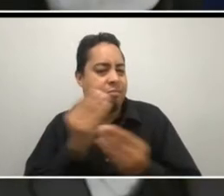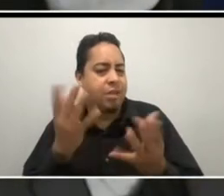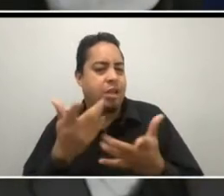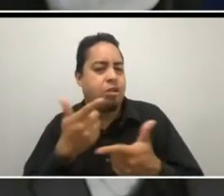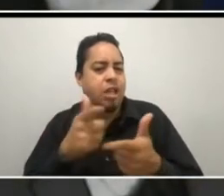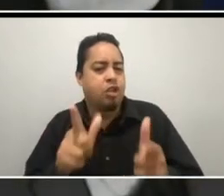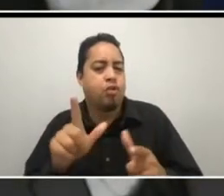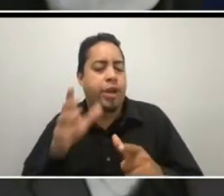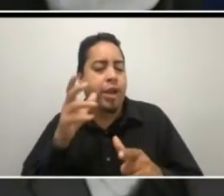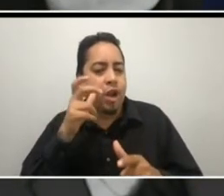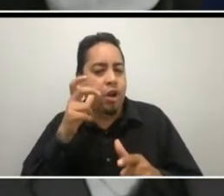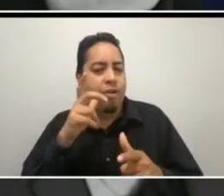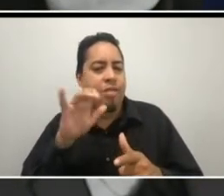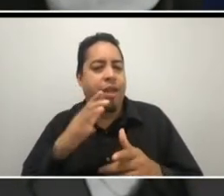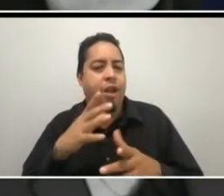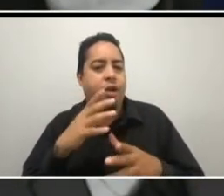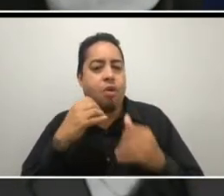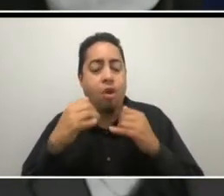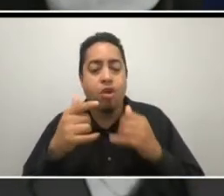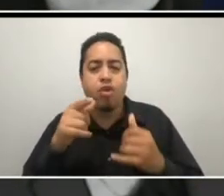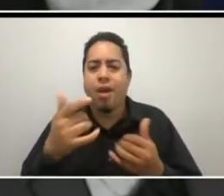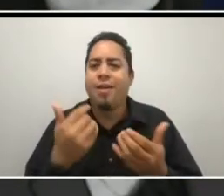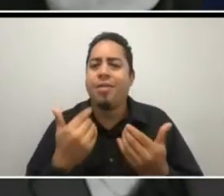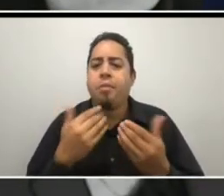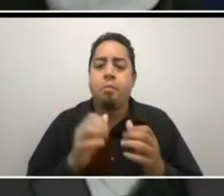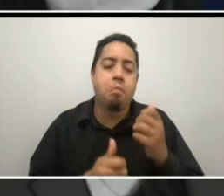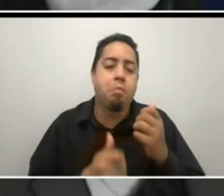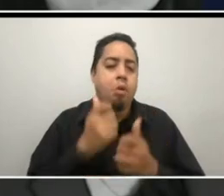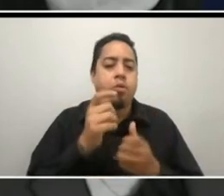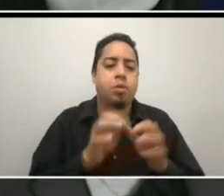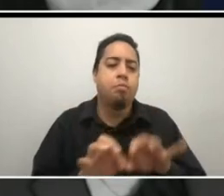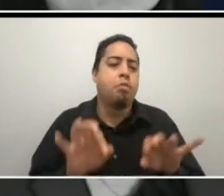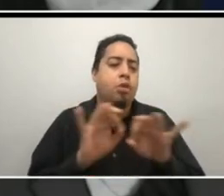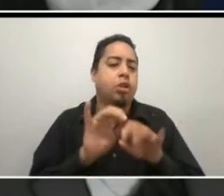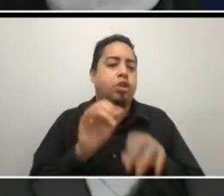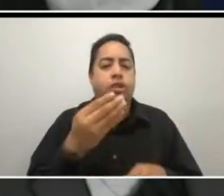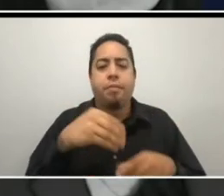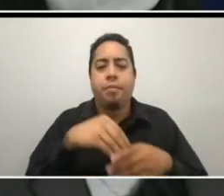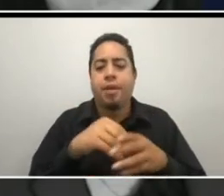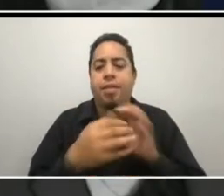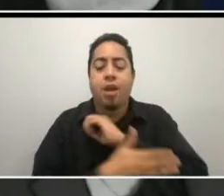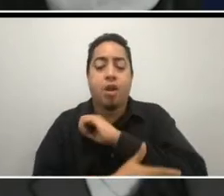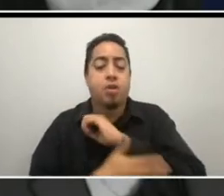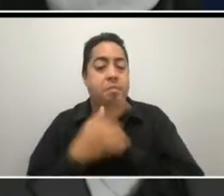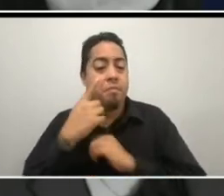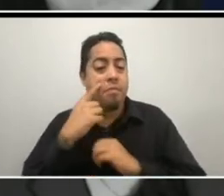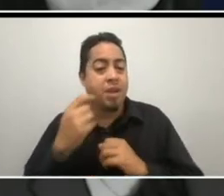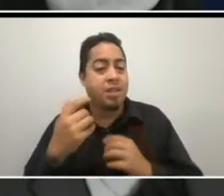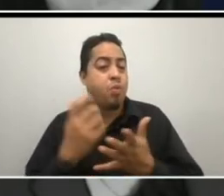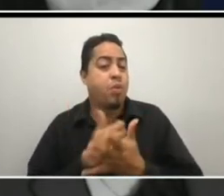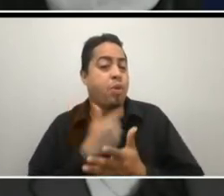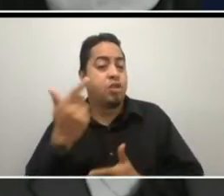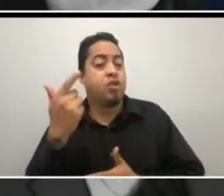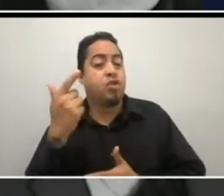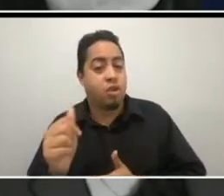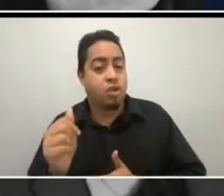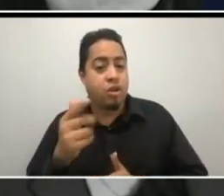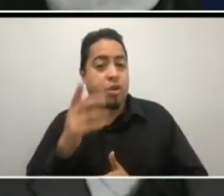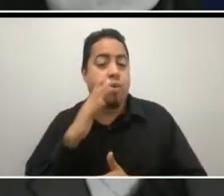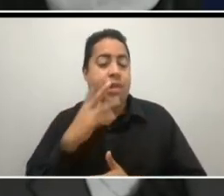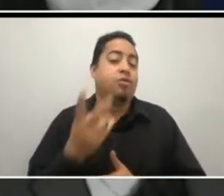You know, it's just, you have the most important job in the country right now, because if we win Georgia, first of all, if we win, you're going to have two wins.